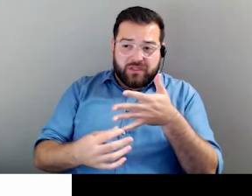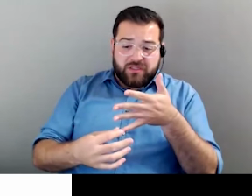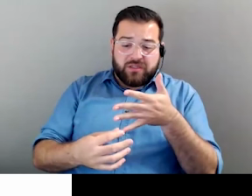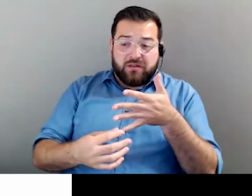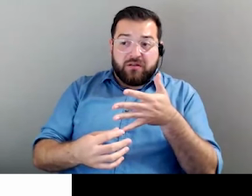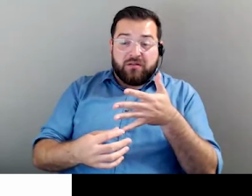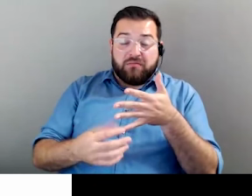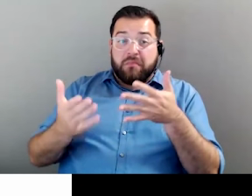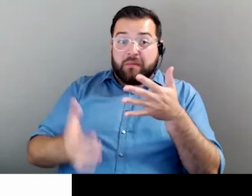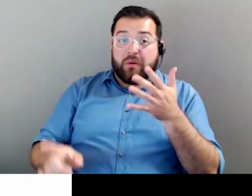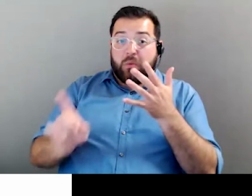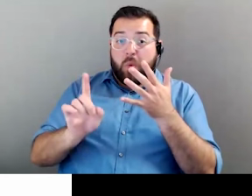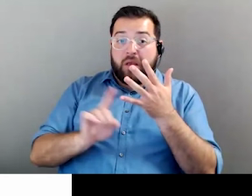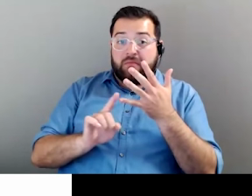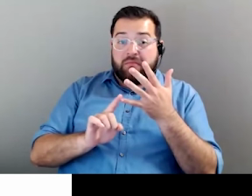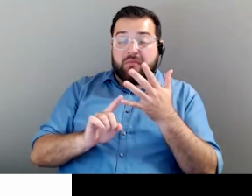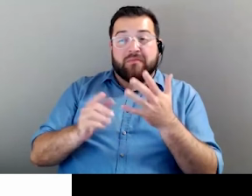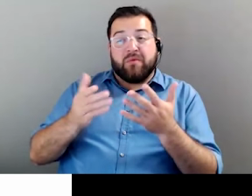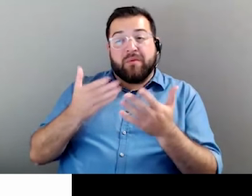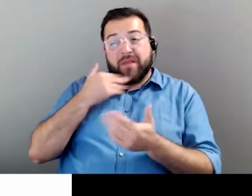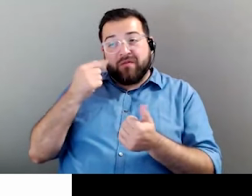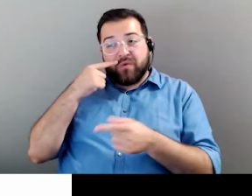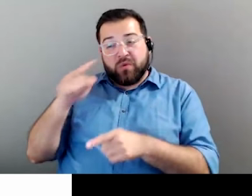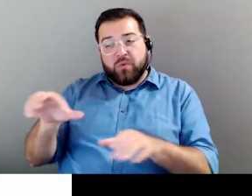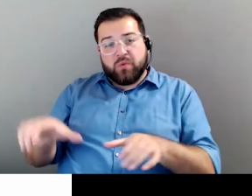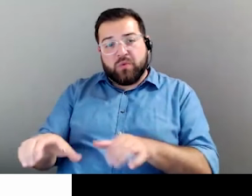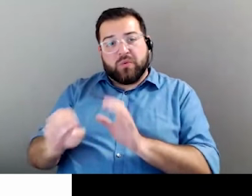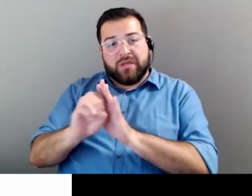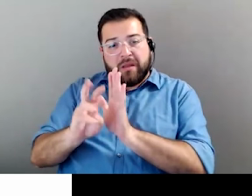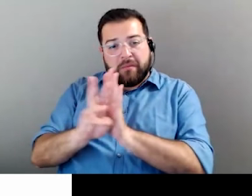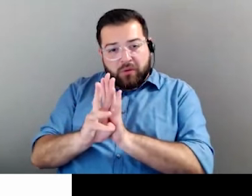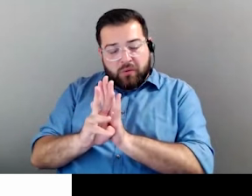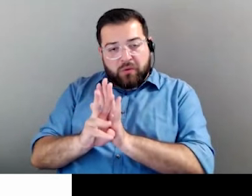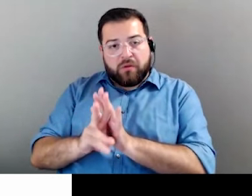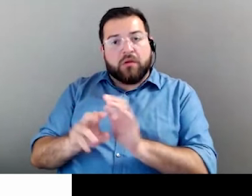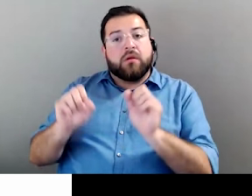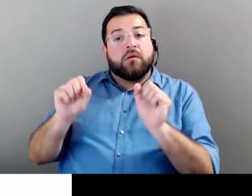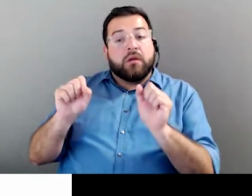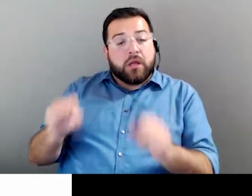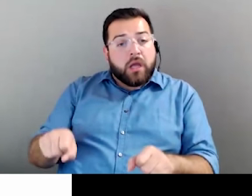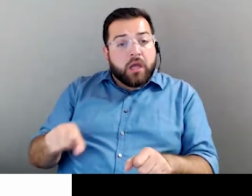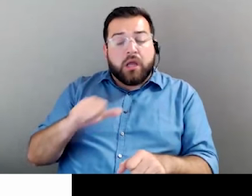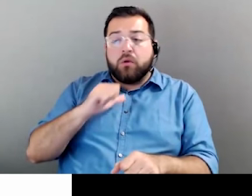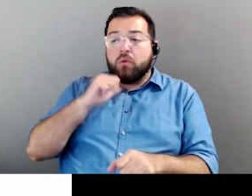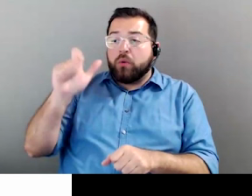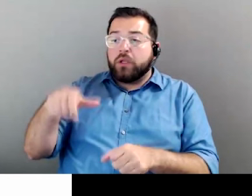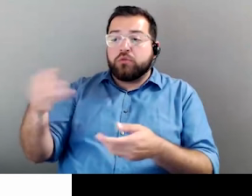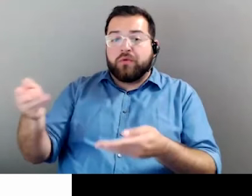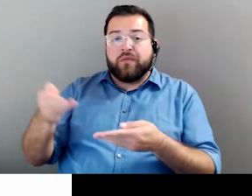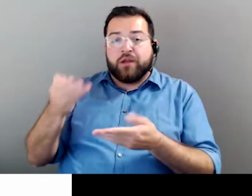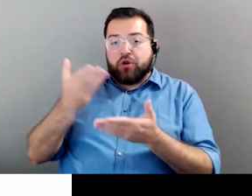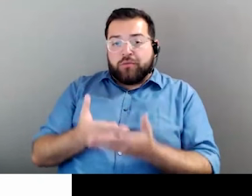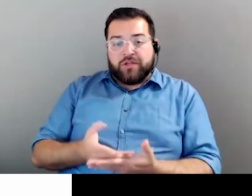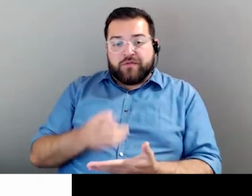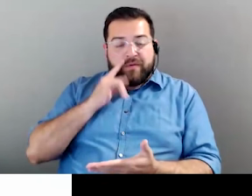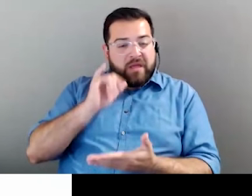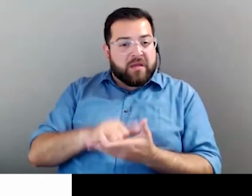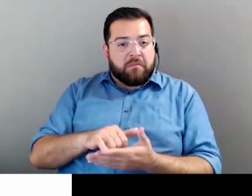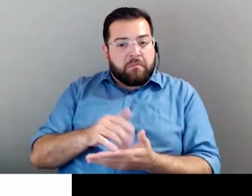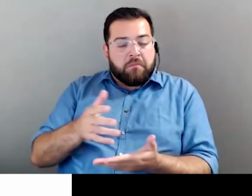that it might be a good idea for you to do an EW, in which we can do. And they don't have to provide documentation for that as well.